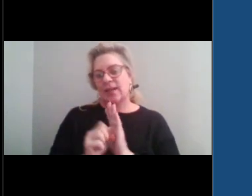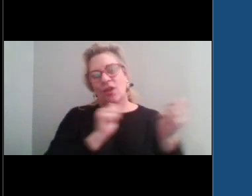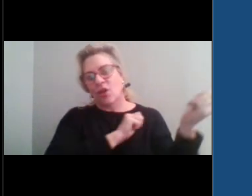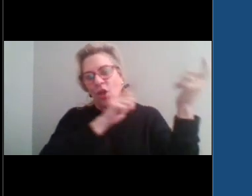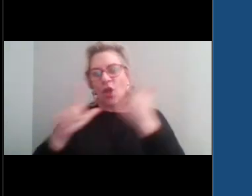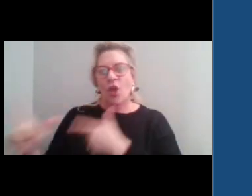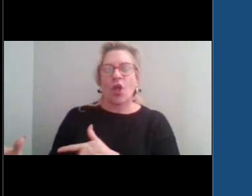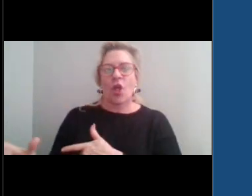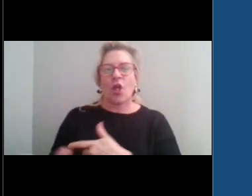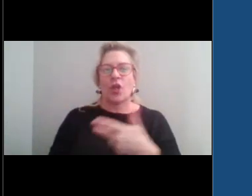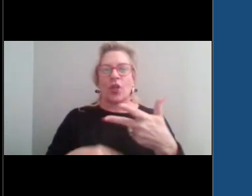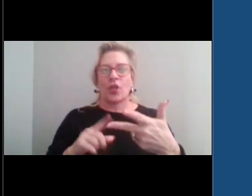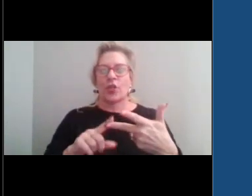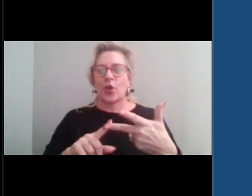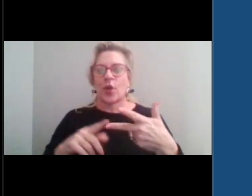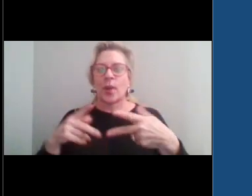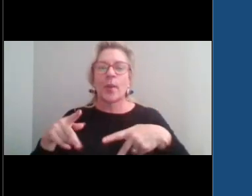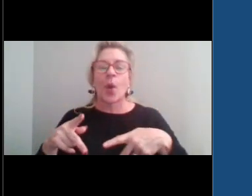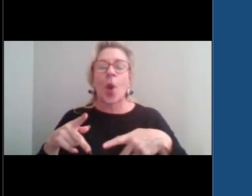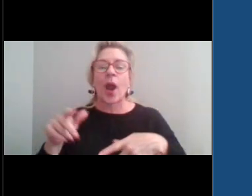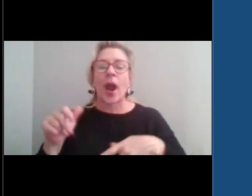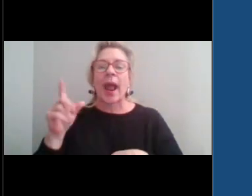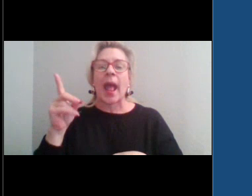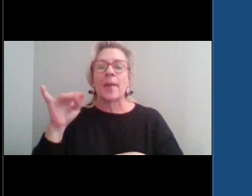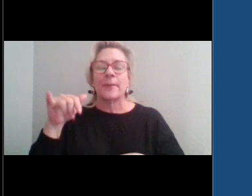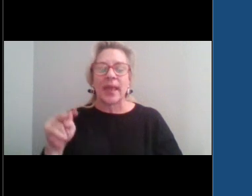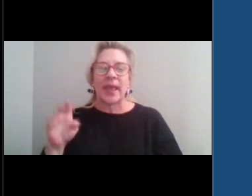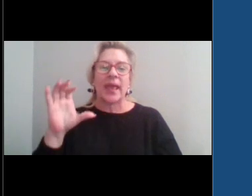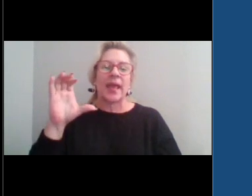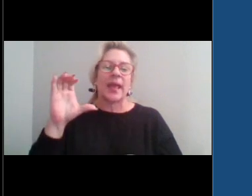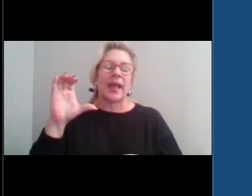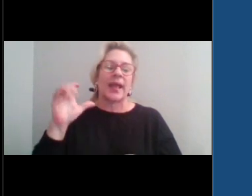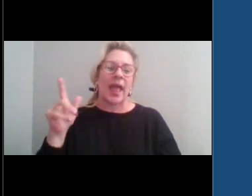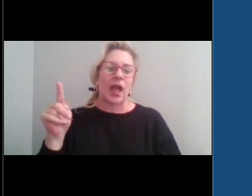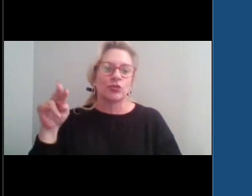the third-party administrator, Caltrans, and the Department